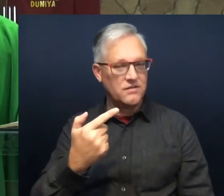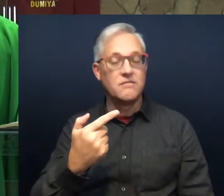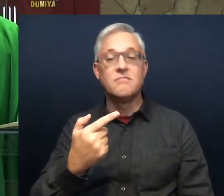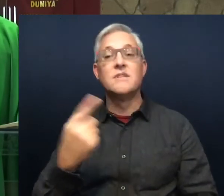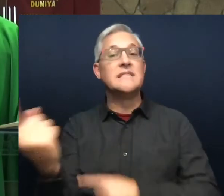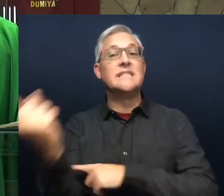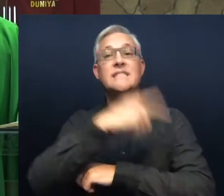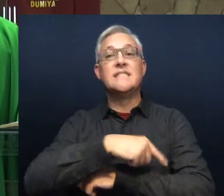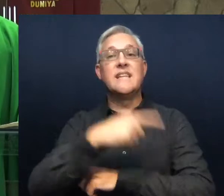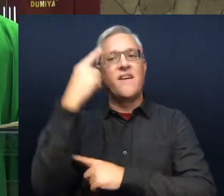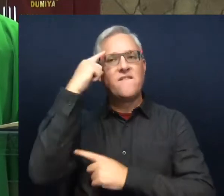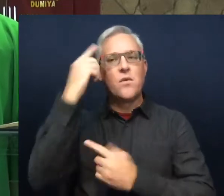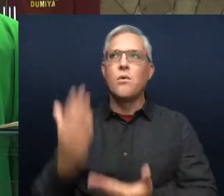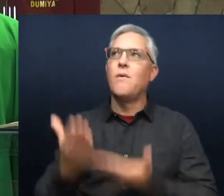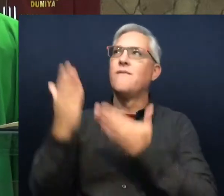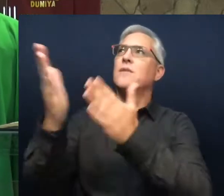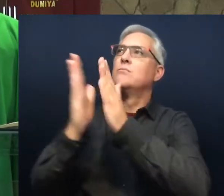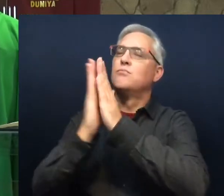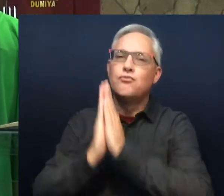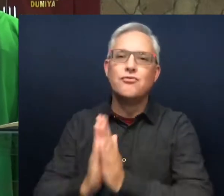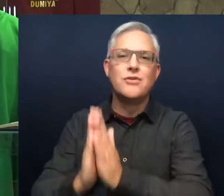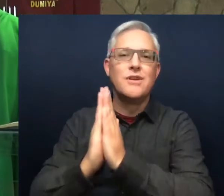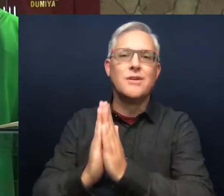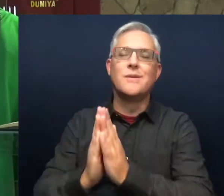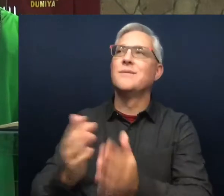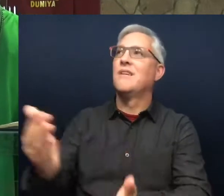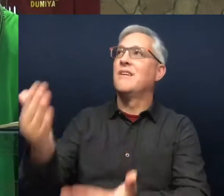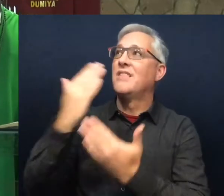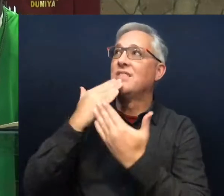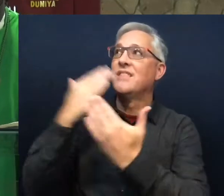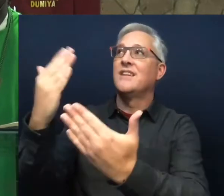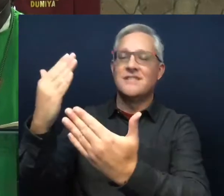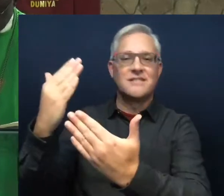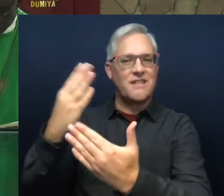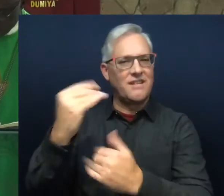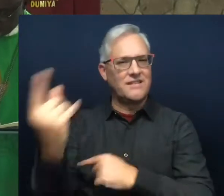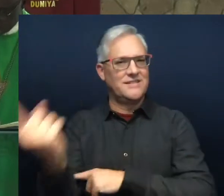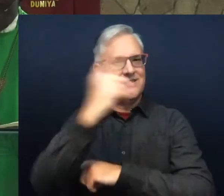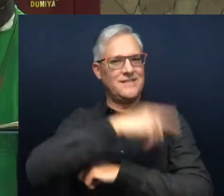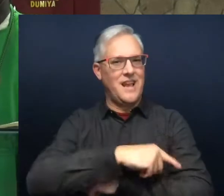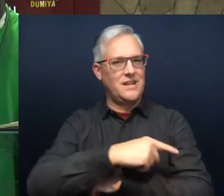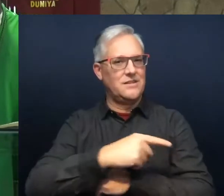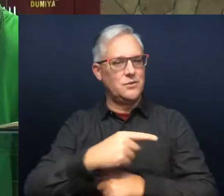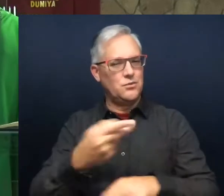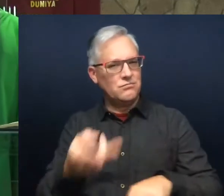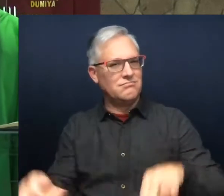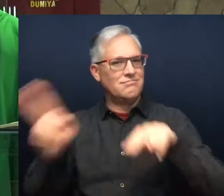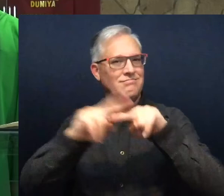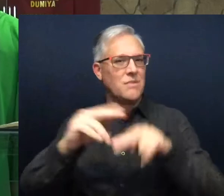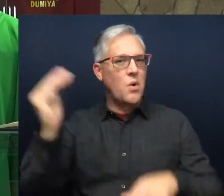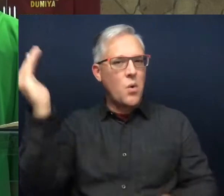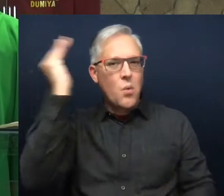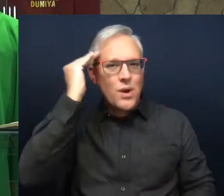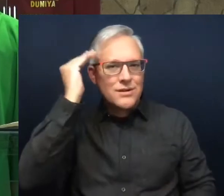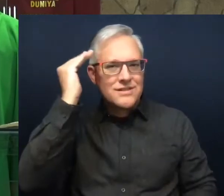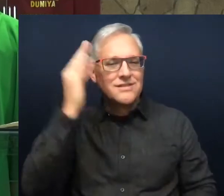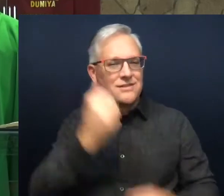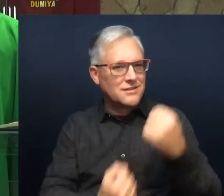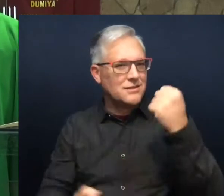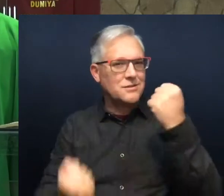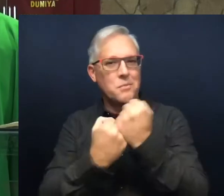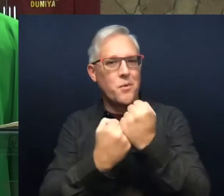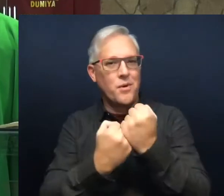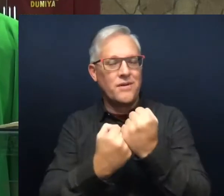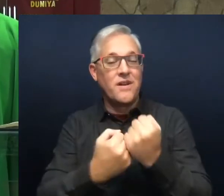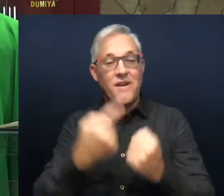prayers, a day to offer thanks, and a day to raise awareness and solicit for support for